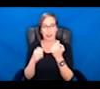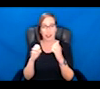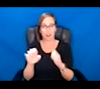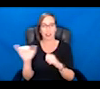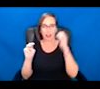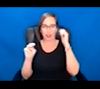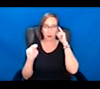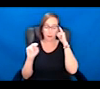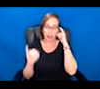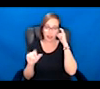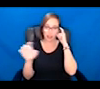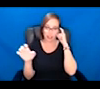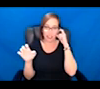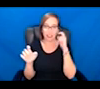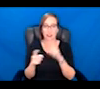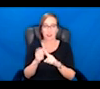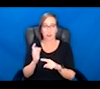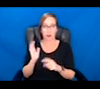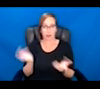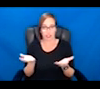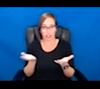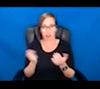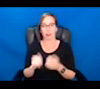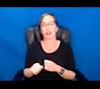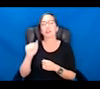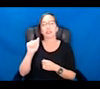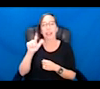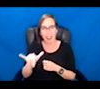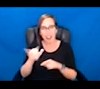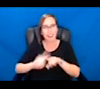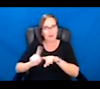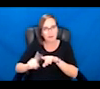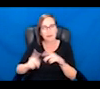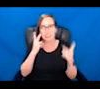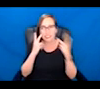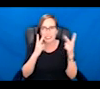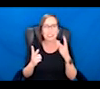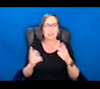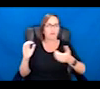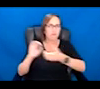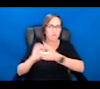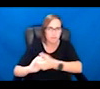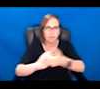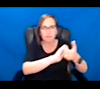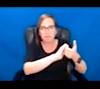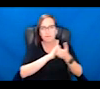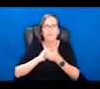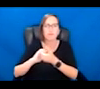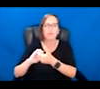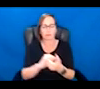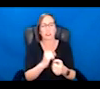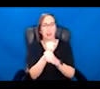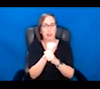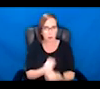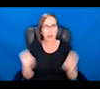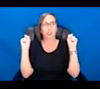Lee, who's on the phone, allies are really pulling together to see that liberation is in sovereignty and